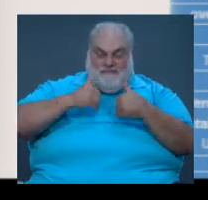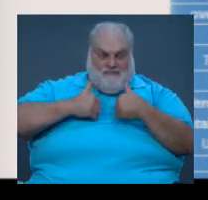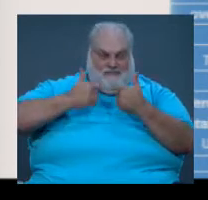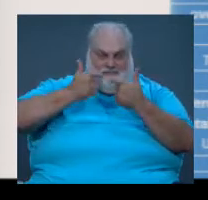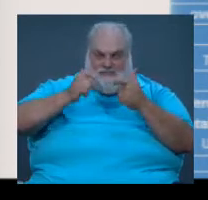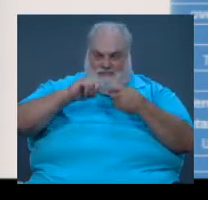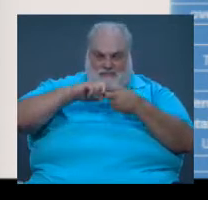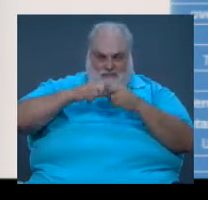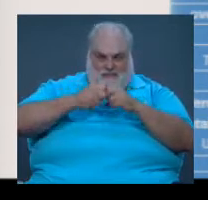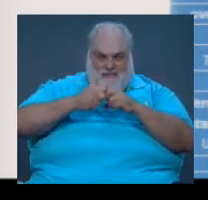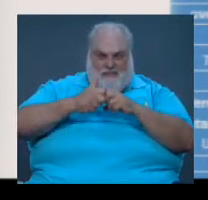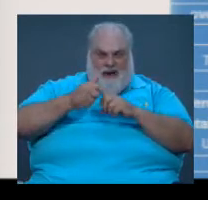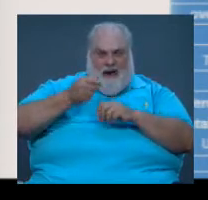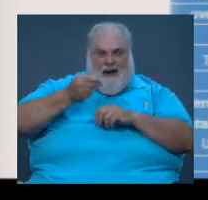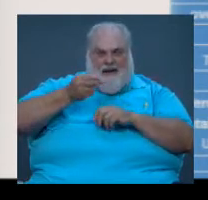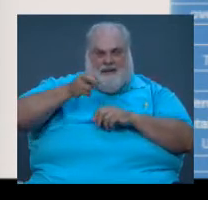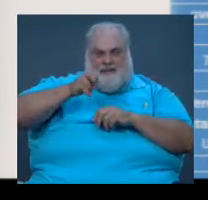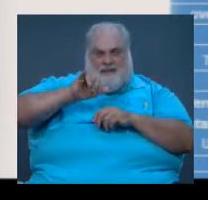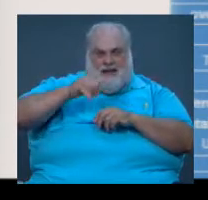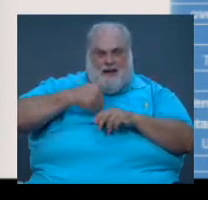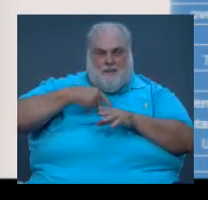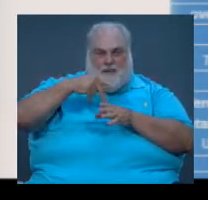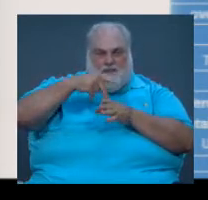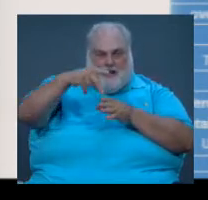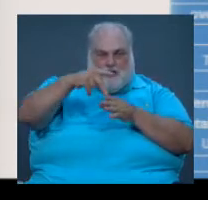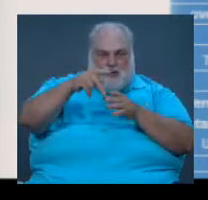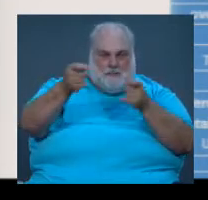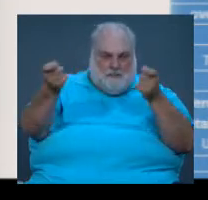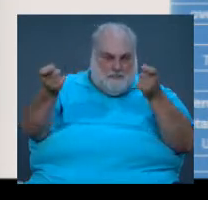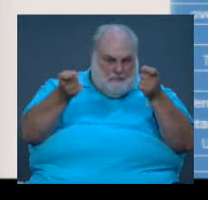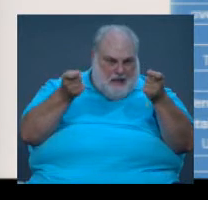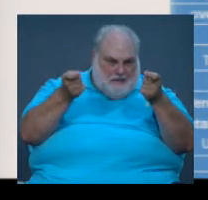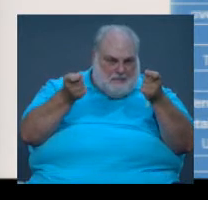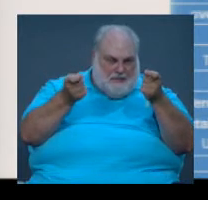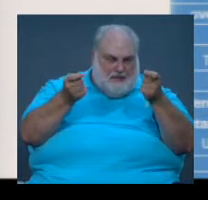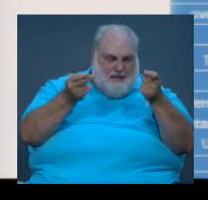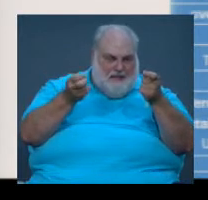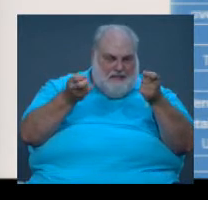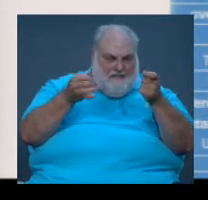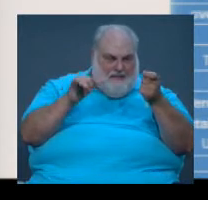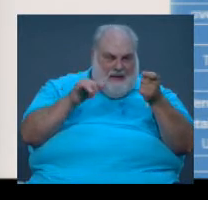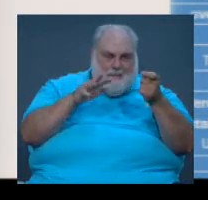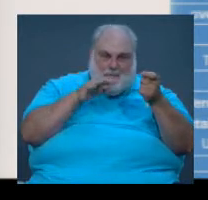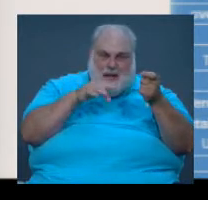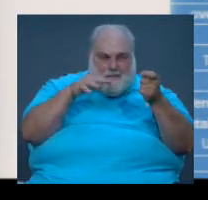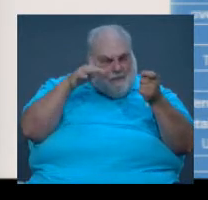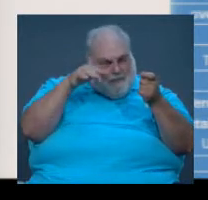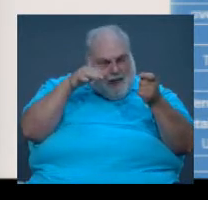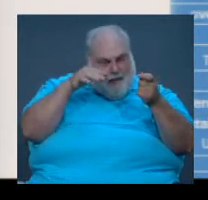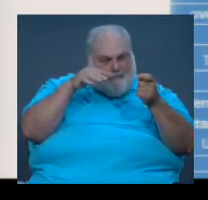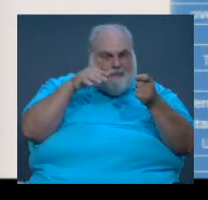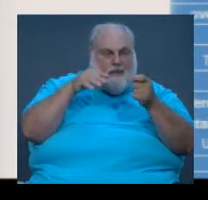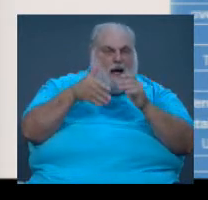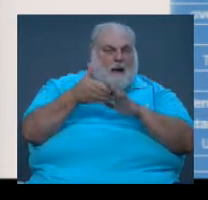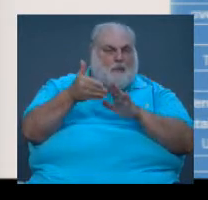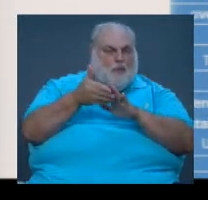with because they have professional management. It is the folks, the mom and pop operations generally that have the